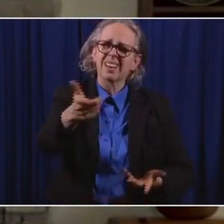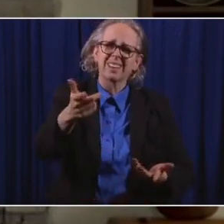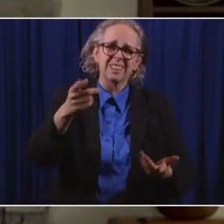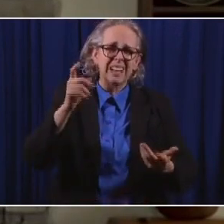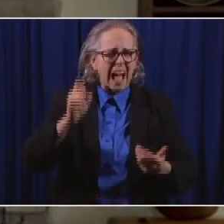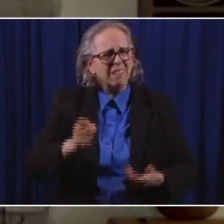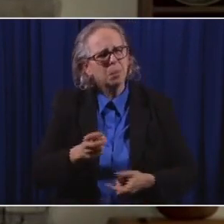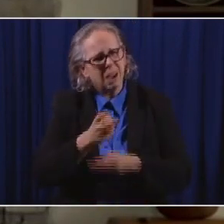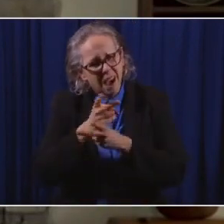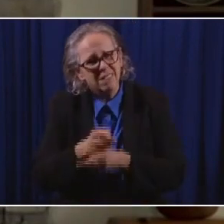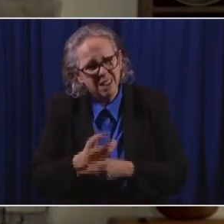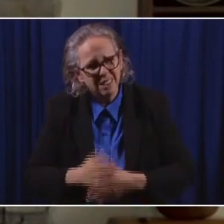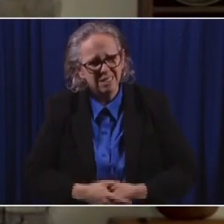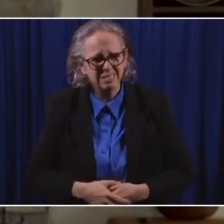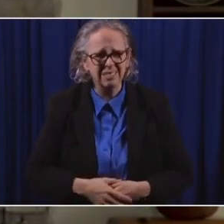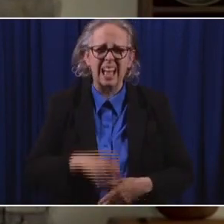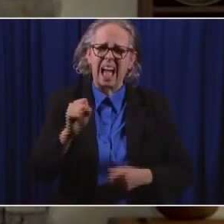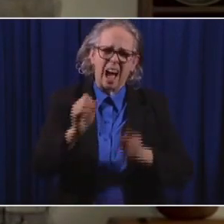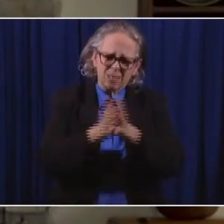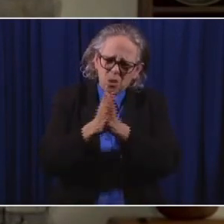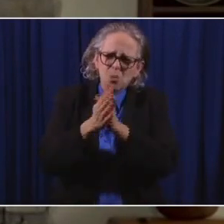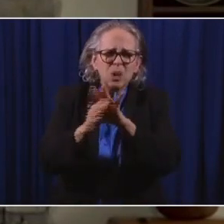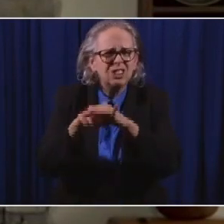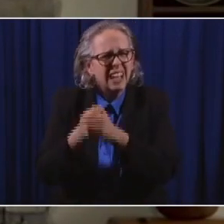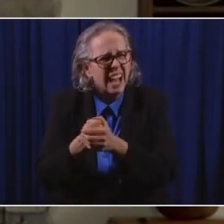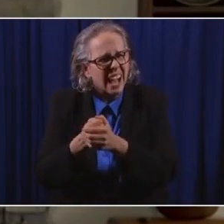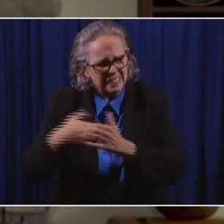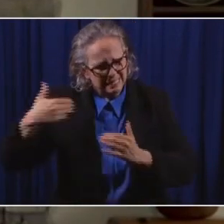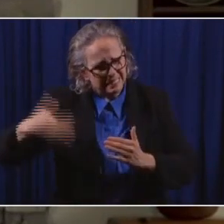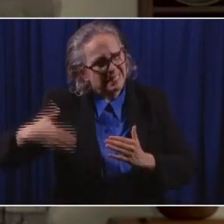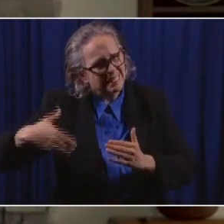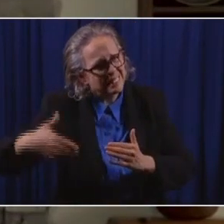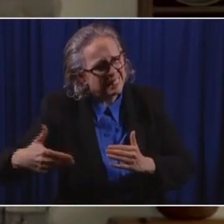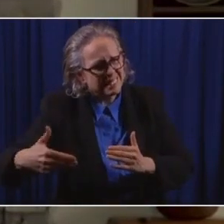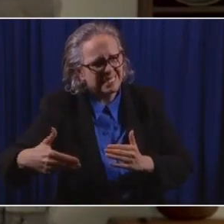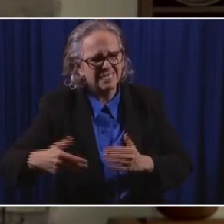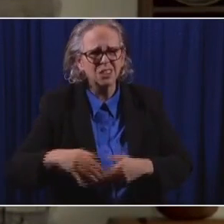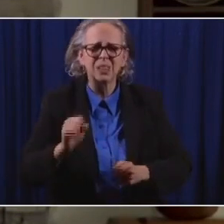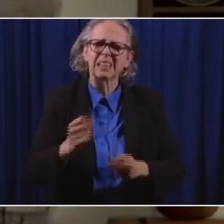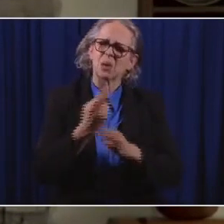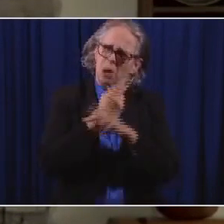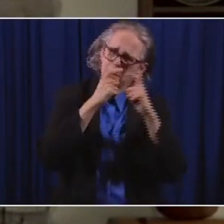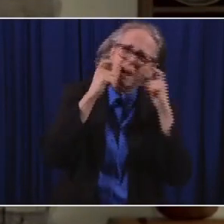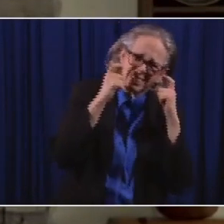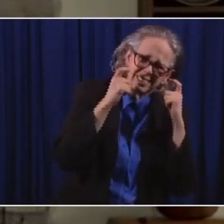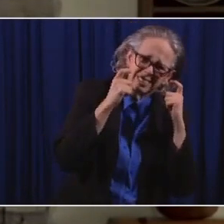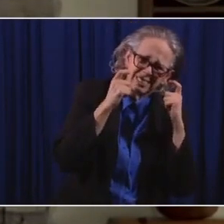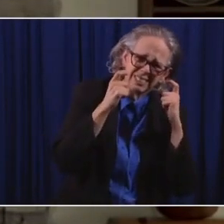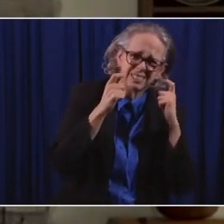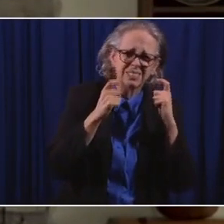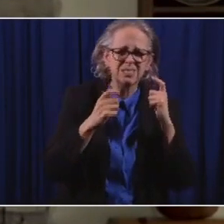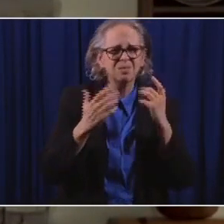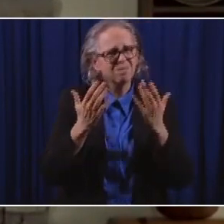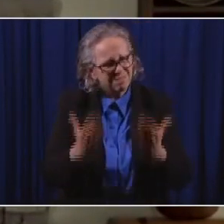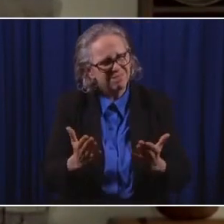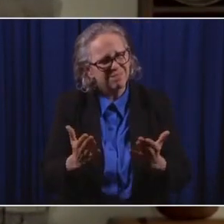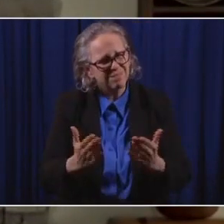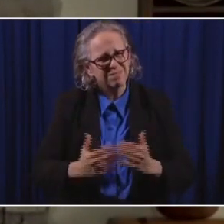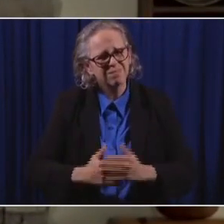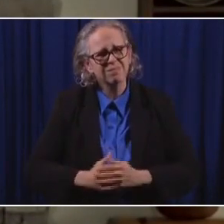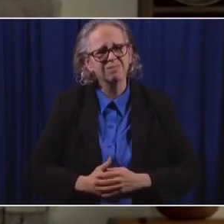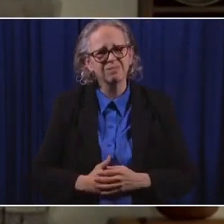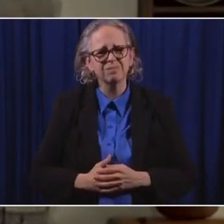more ventilation inside, particularly as we move more inside as winter approaches. We